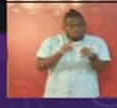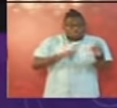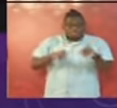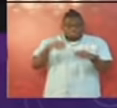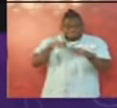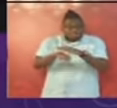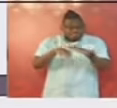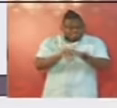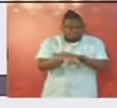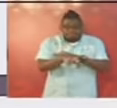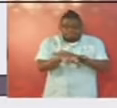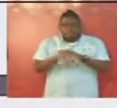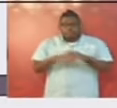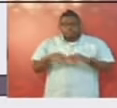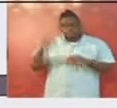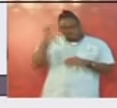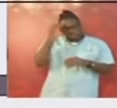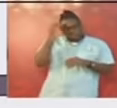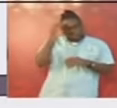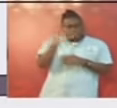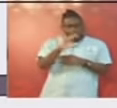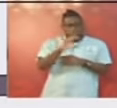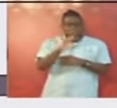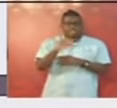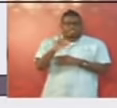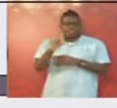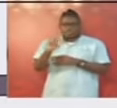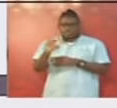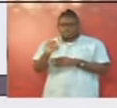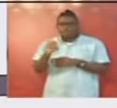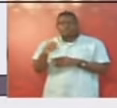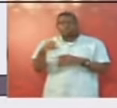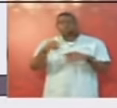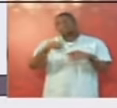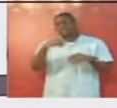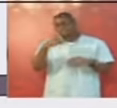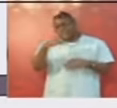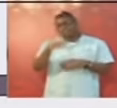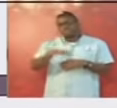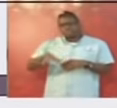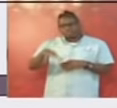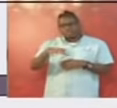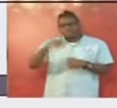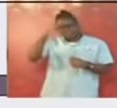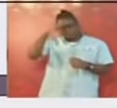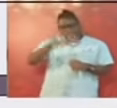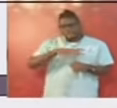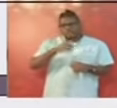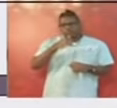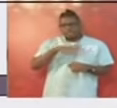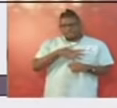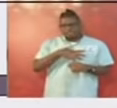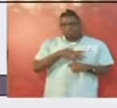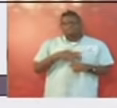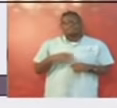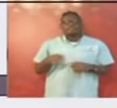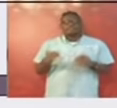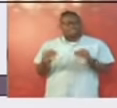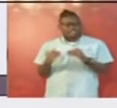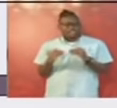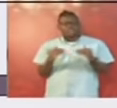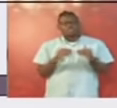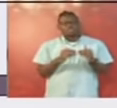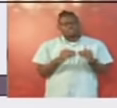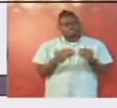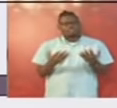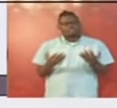chief medical officer had mentioned that so far locally, it seems that men and women have had similar